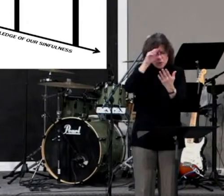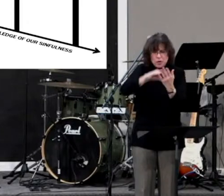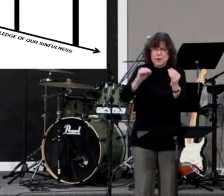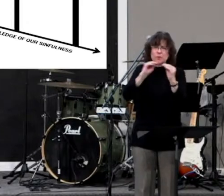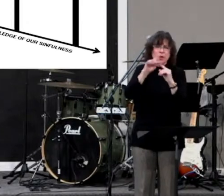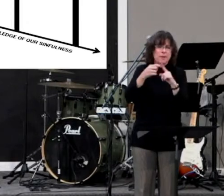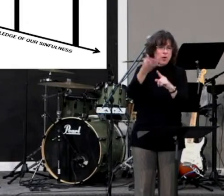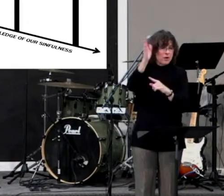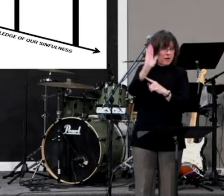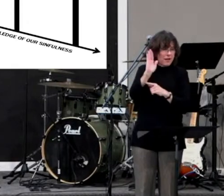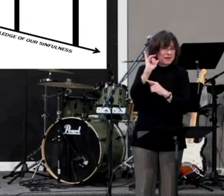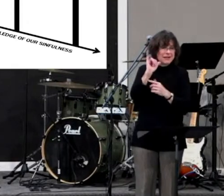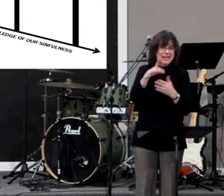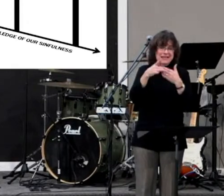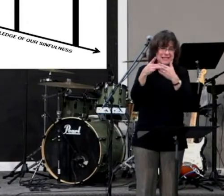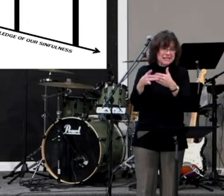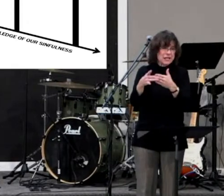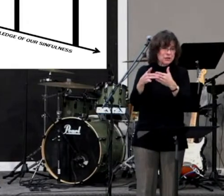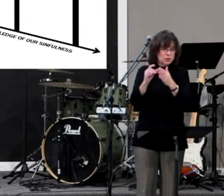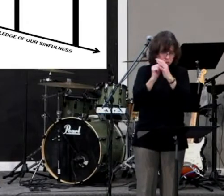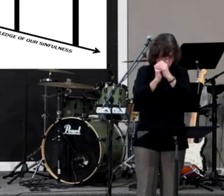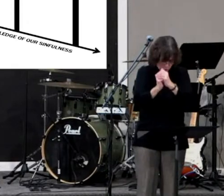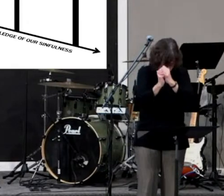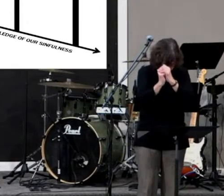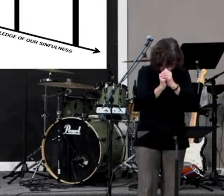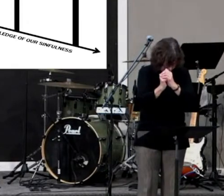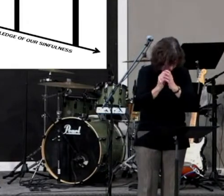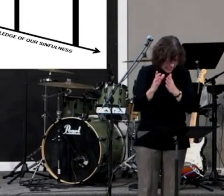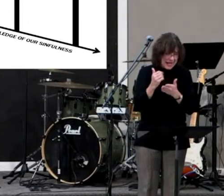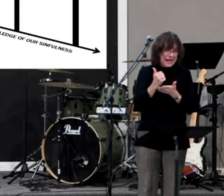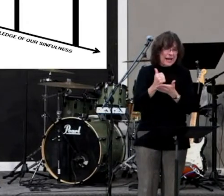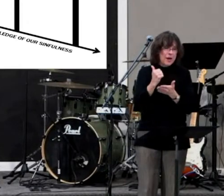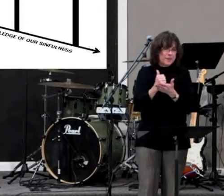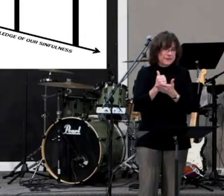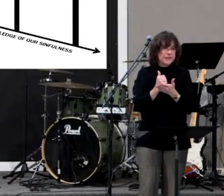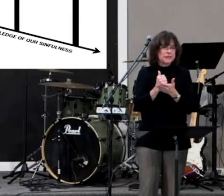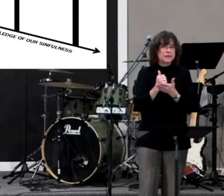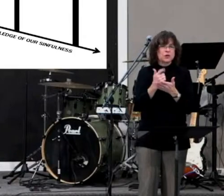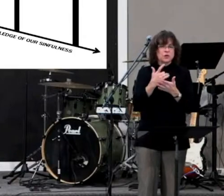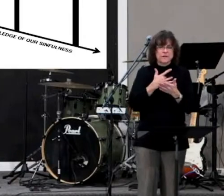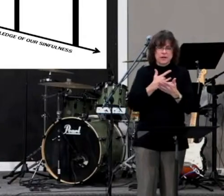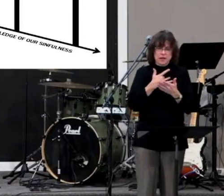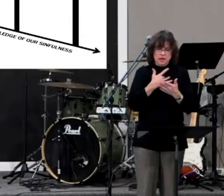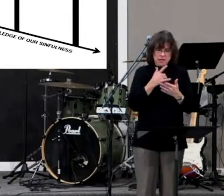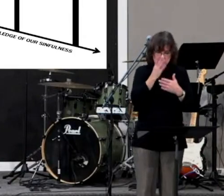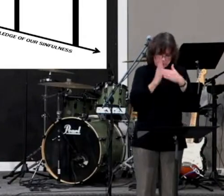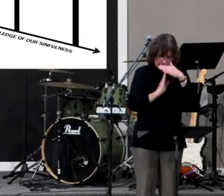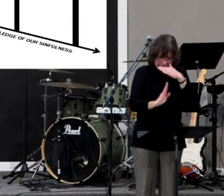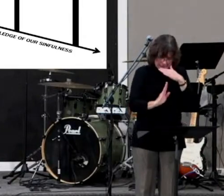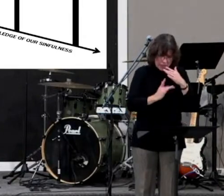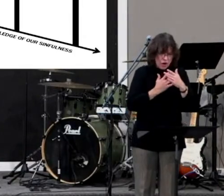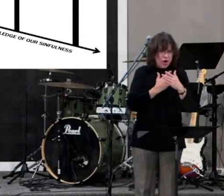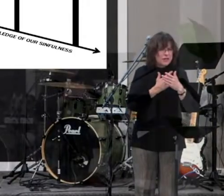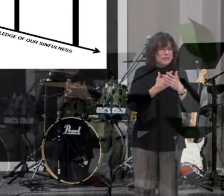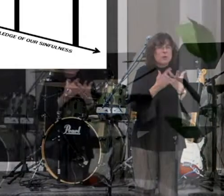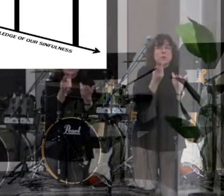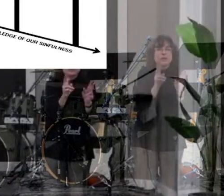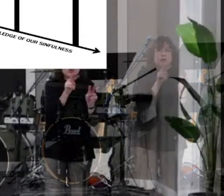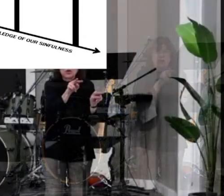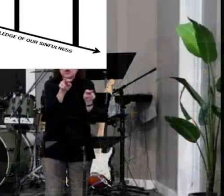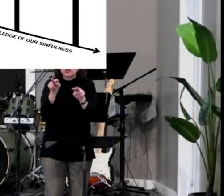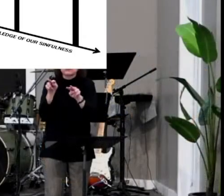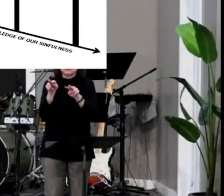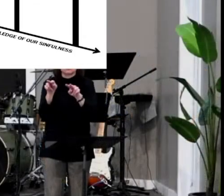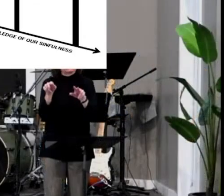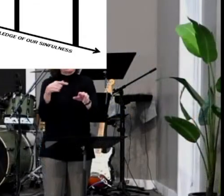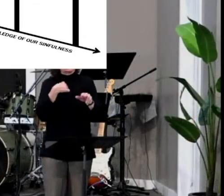grows, and it leads us to worship. It helps us to cultivate humility in our heart. As we look at other people, we realize, I'm not any